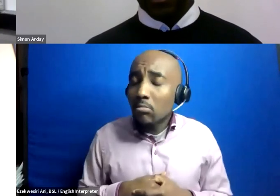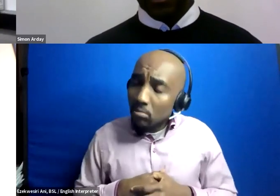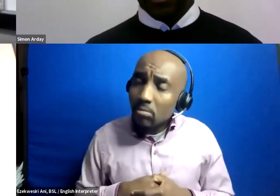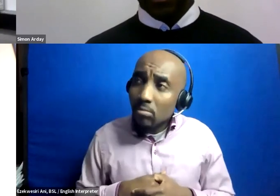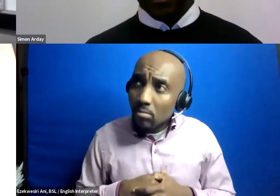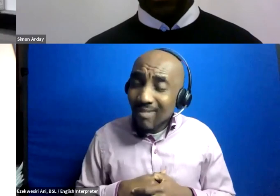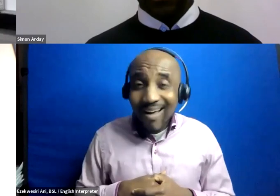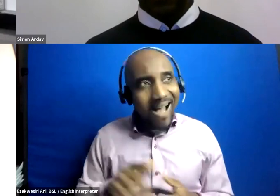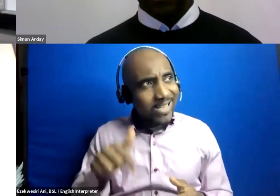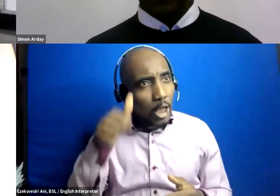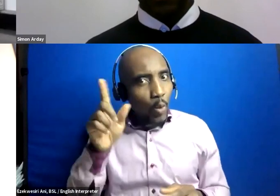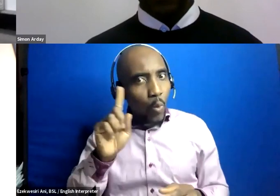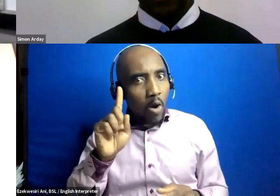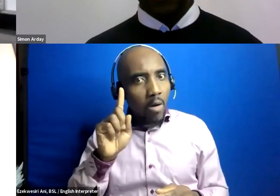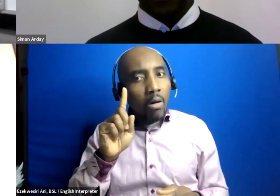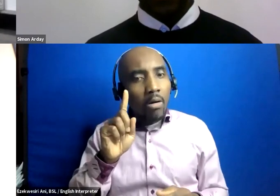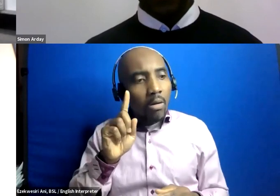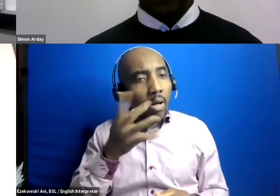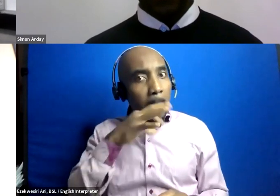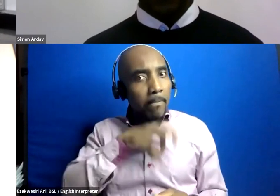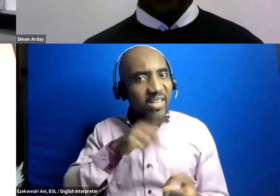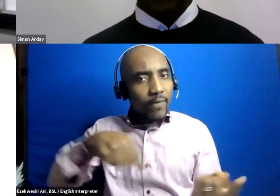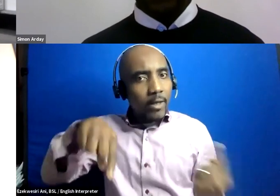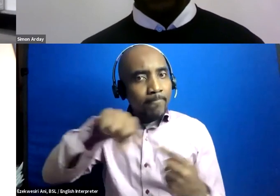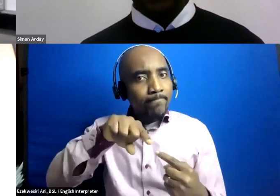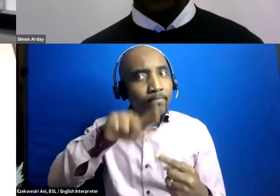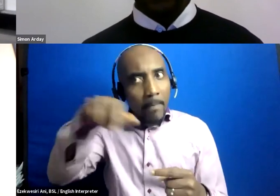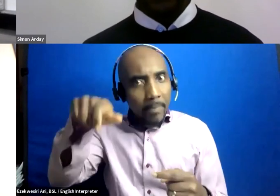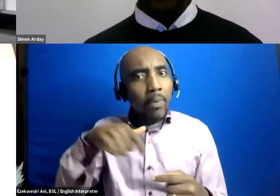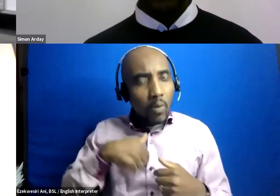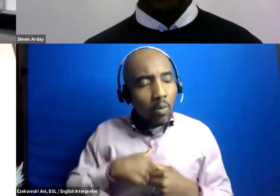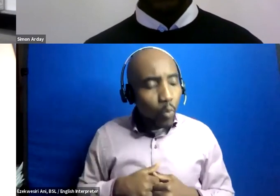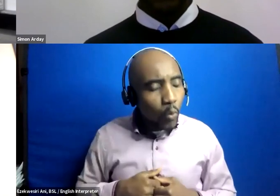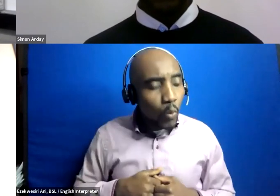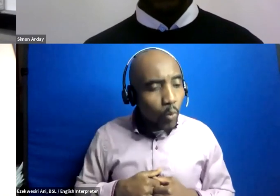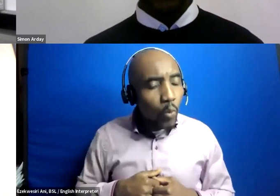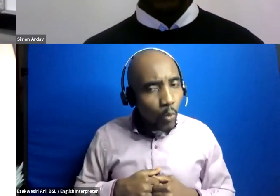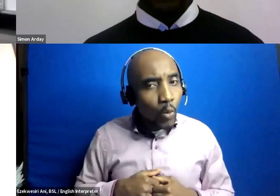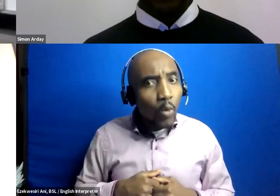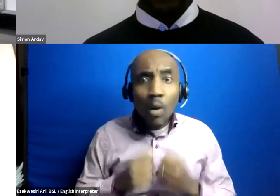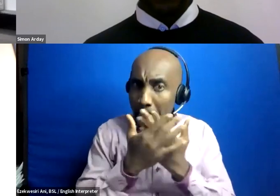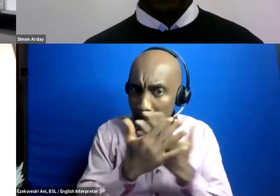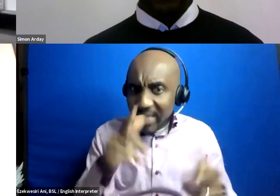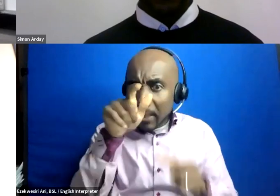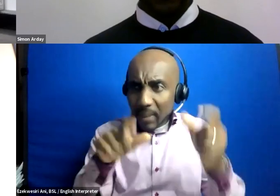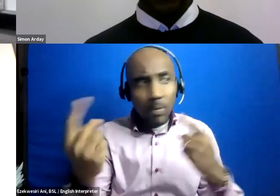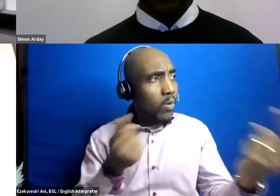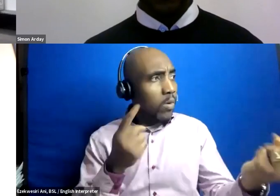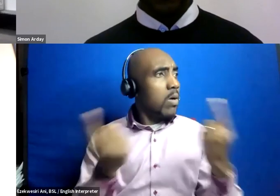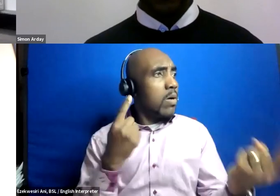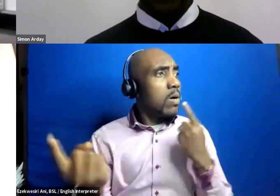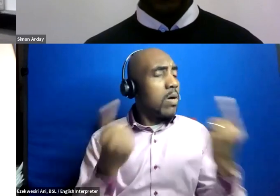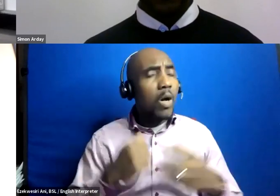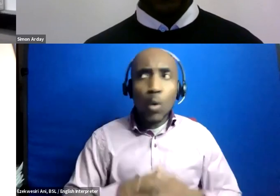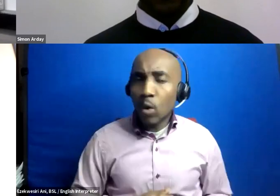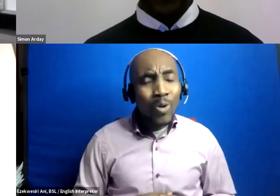it's for the good and that it's helping people. And the number of people who have approached me to say,